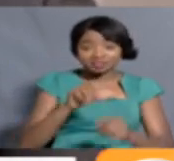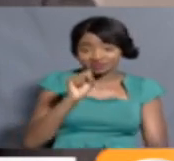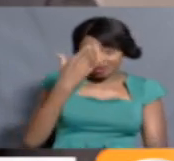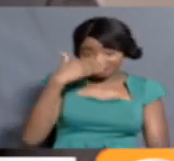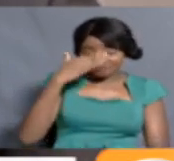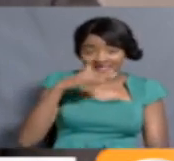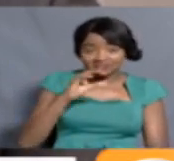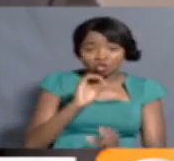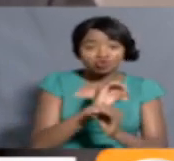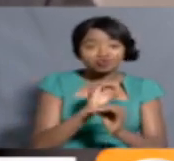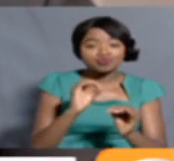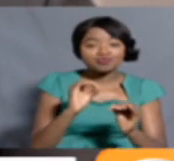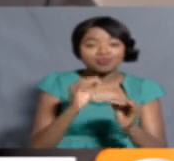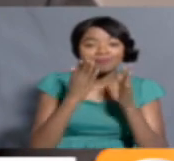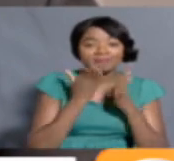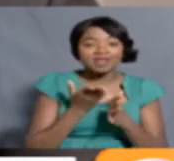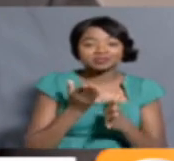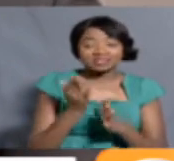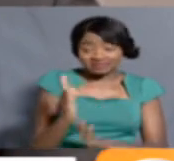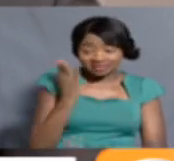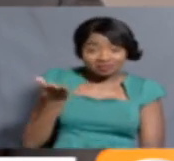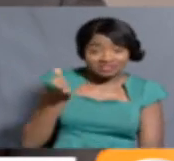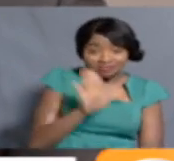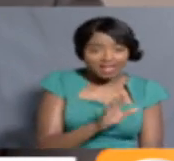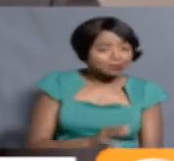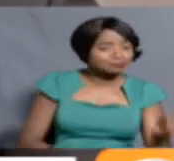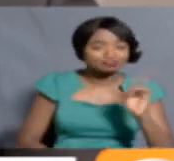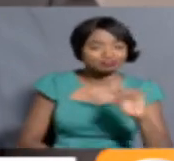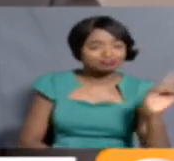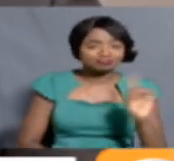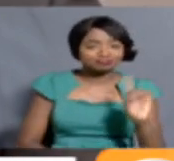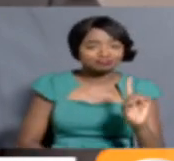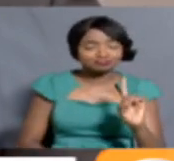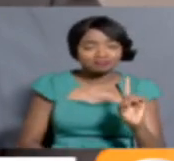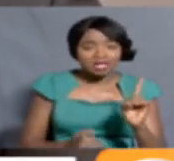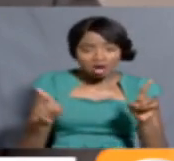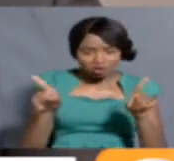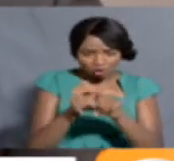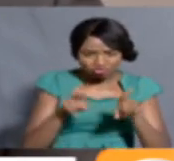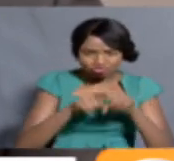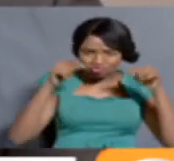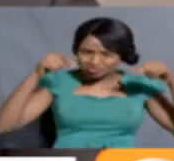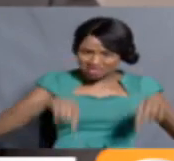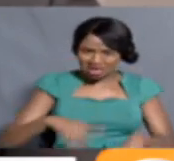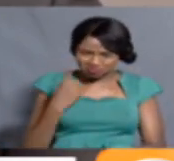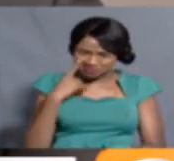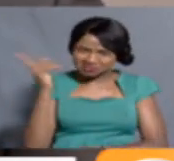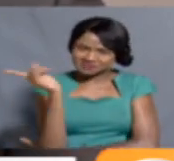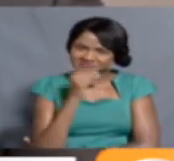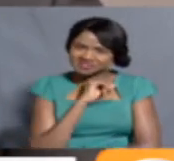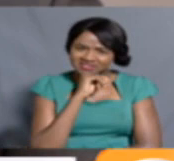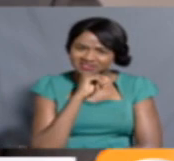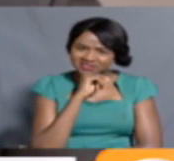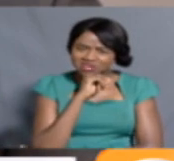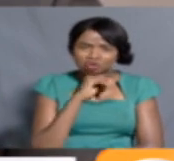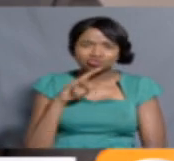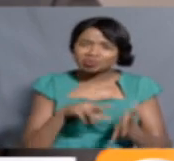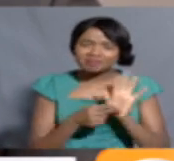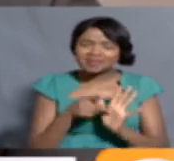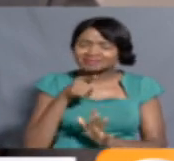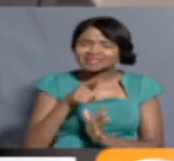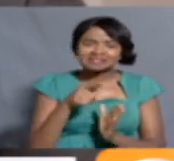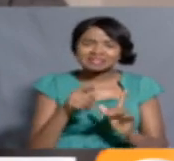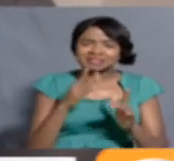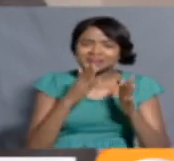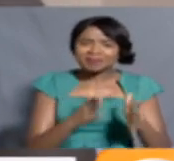those guys have received their security back. And then now what we saw today, is this a subtle statement that, who